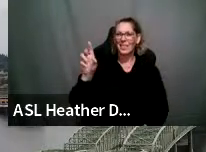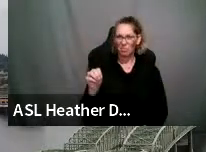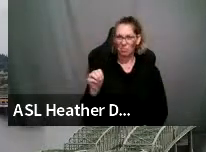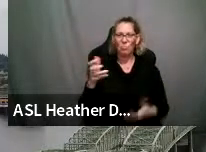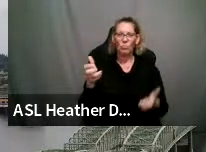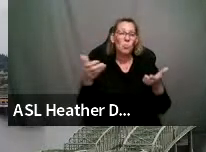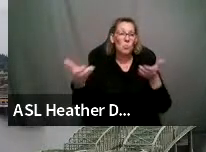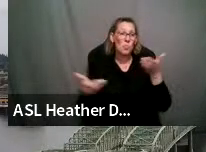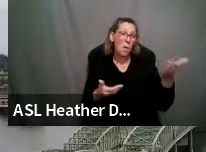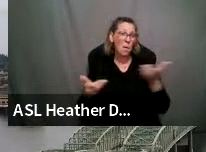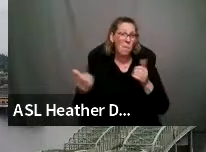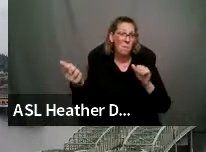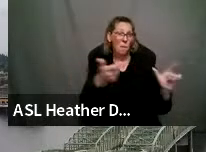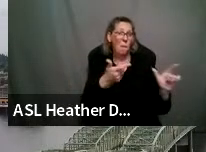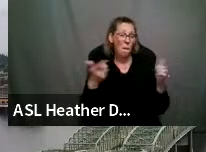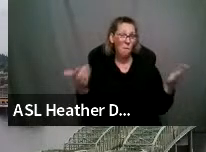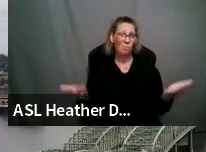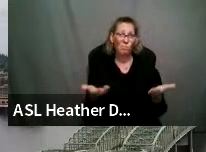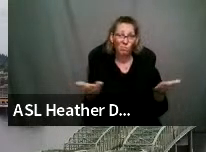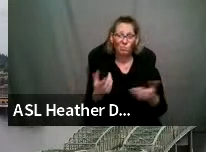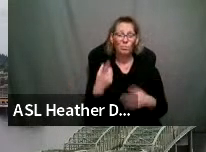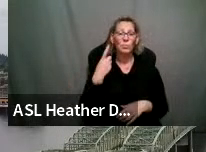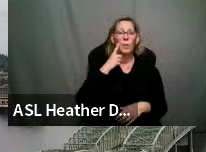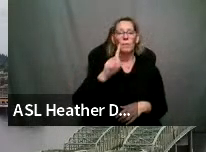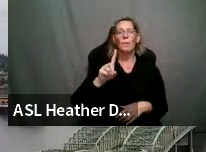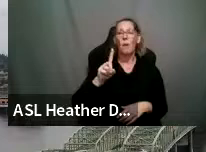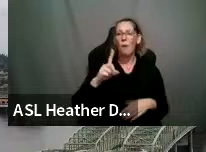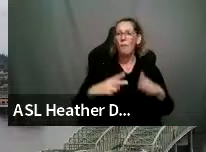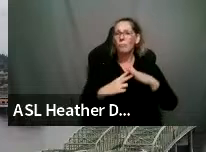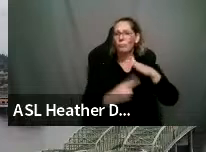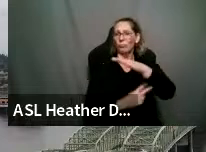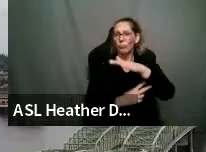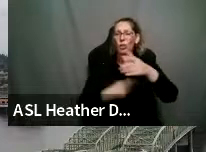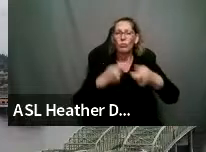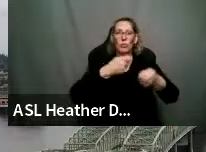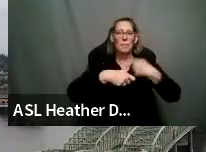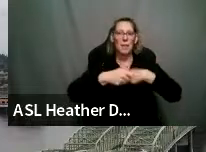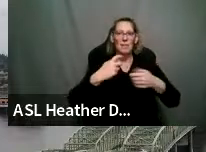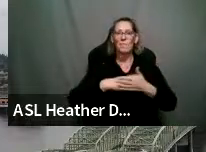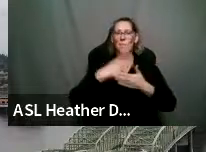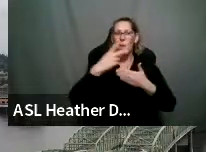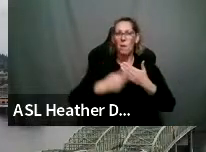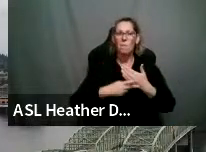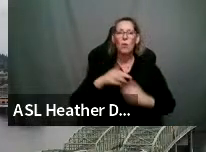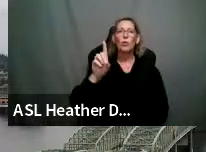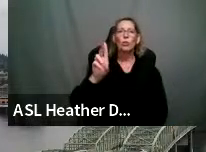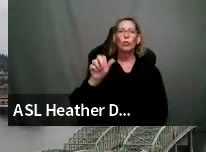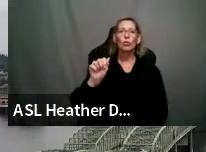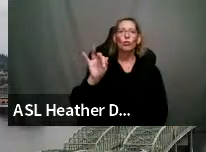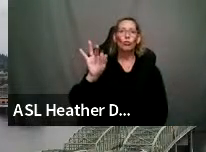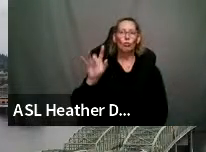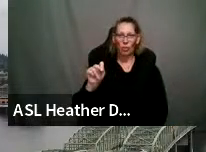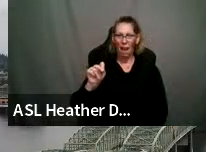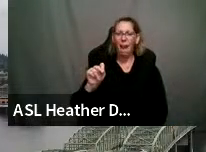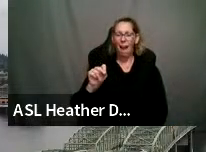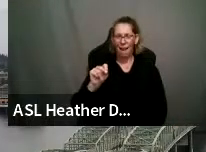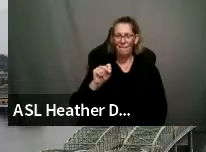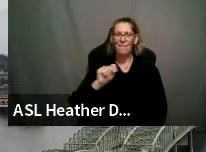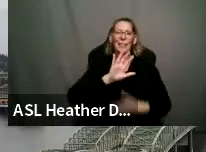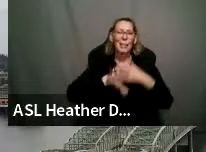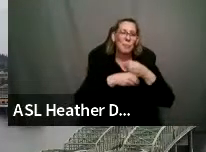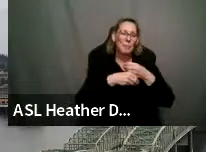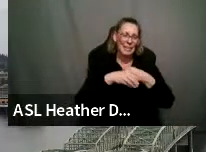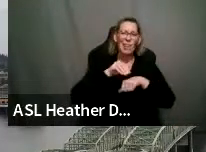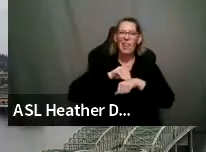welcome you all to this public briefing for the Interstate Bridge Replacement Program's Draft Supplemental Environmental Impact Statement,